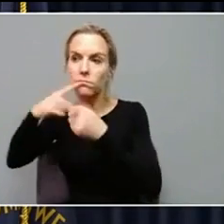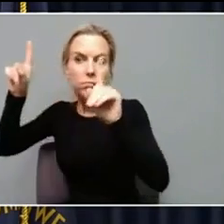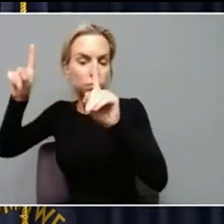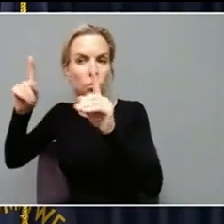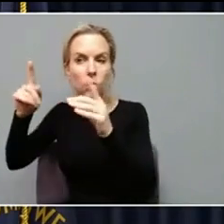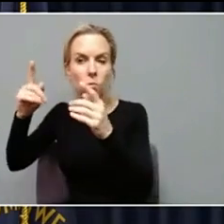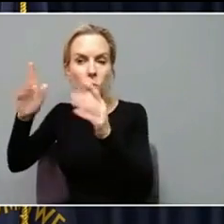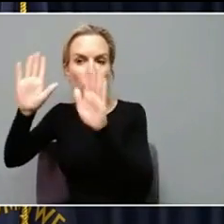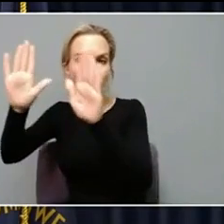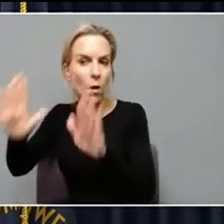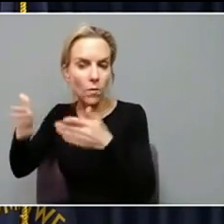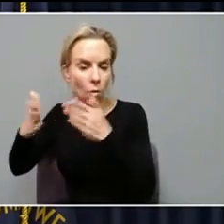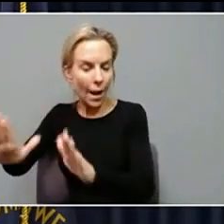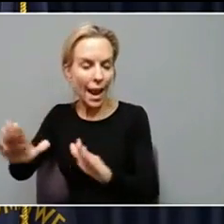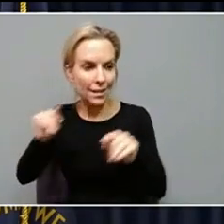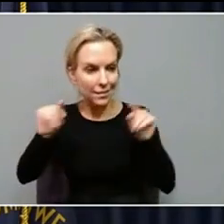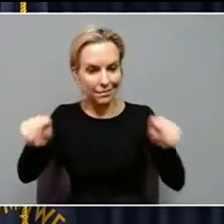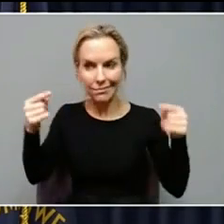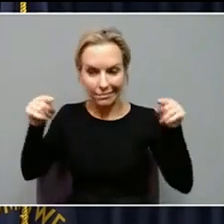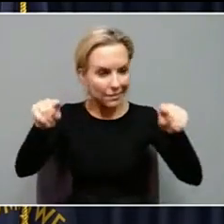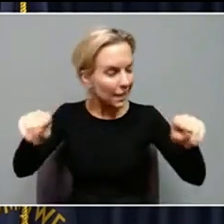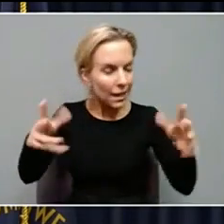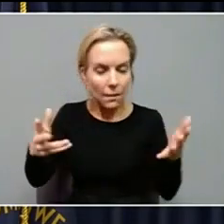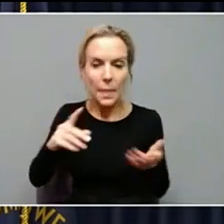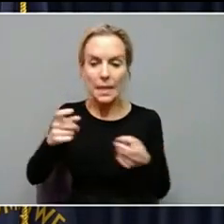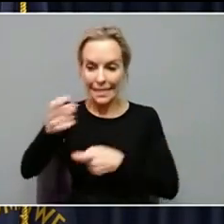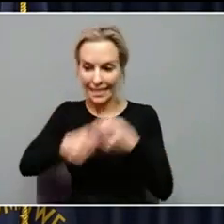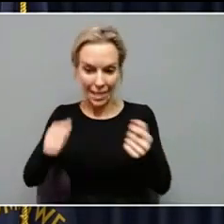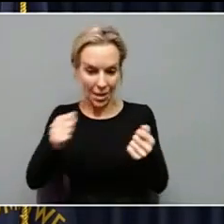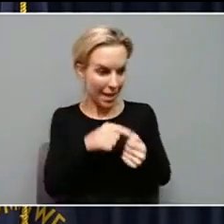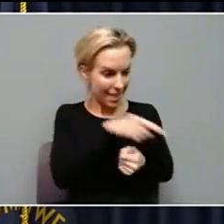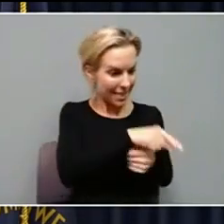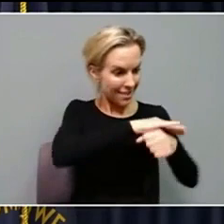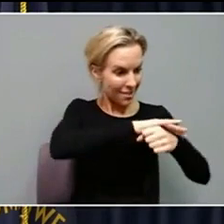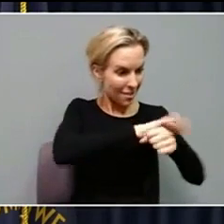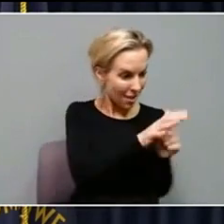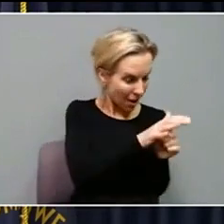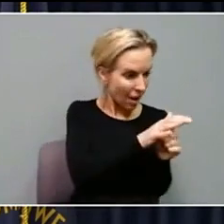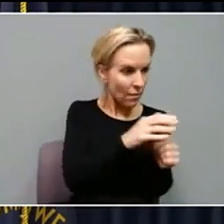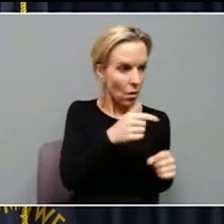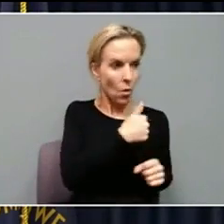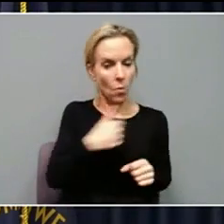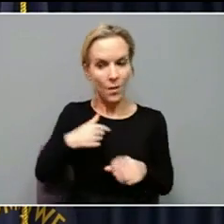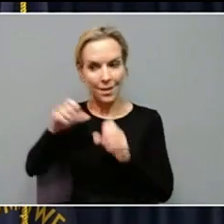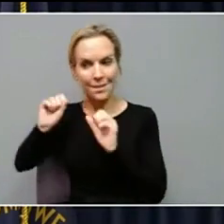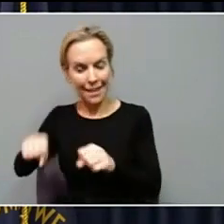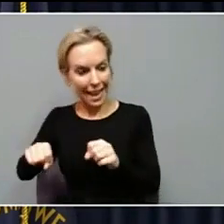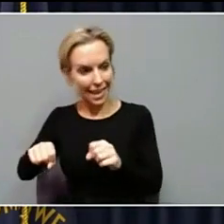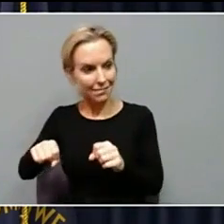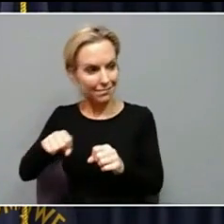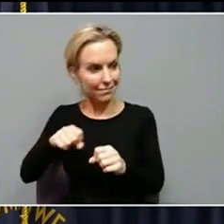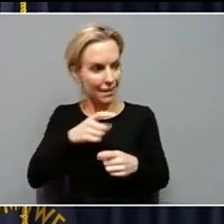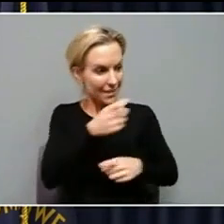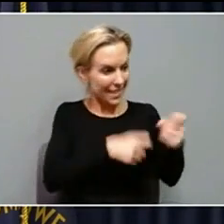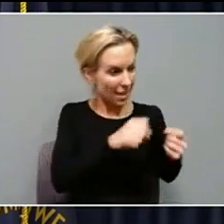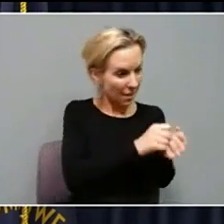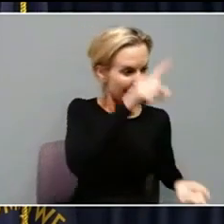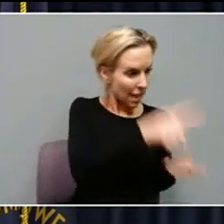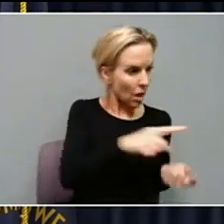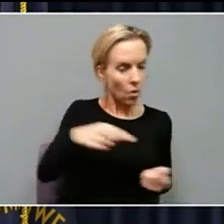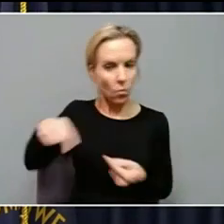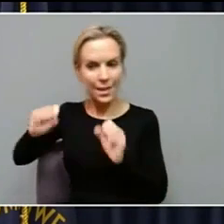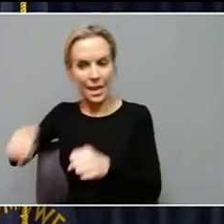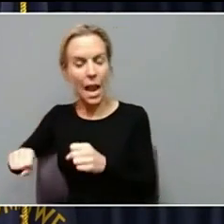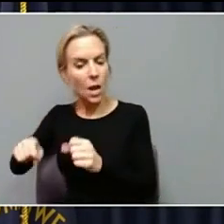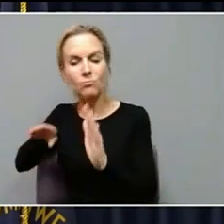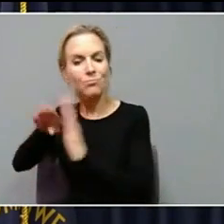too, because dealing with the variant means we can get to this prosperity faster. So let's start with Thoroughbred Aviation